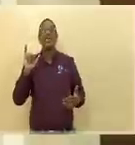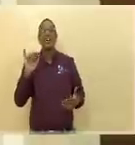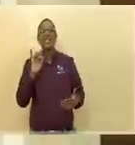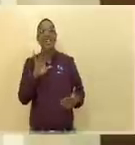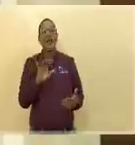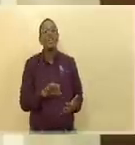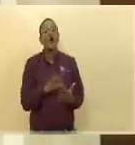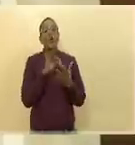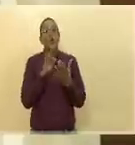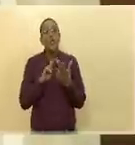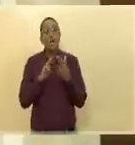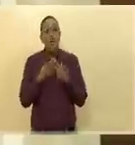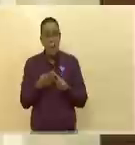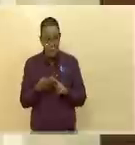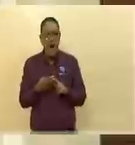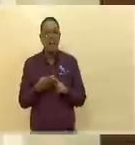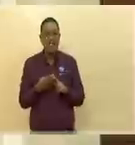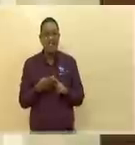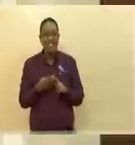number to an event.